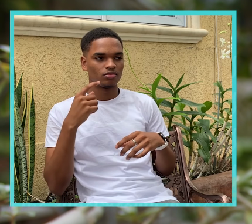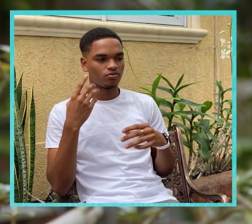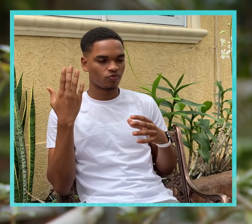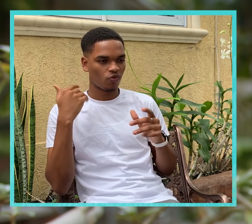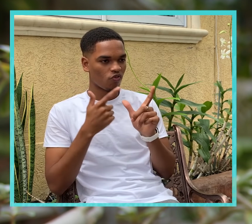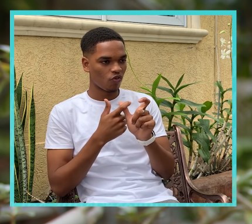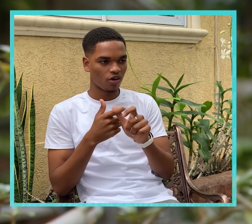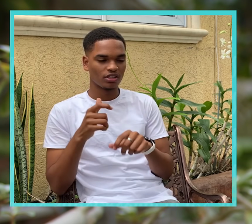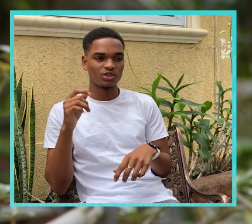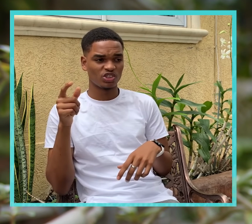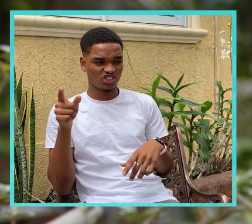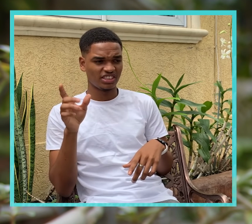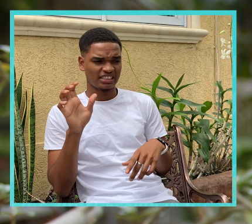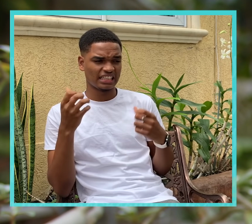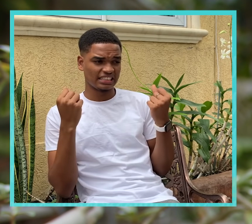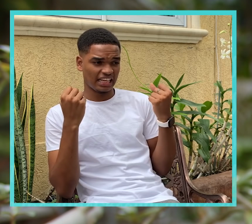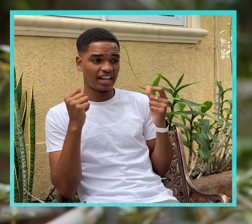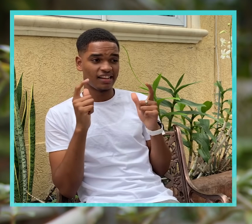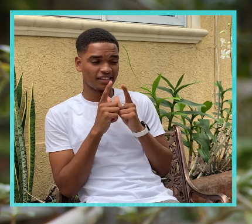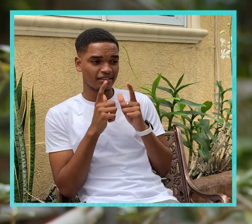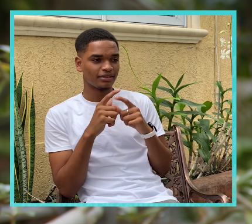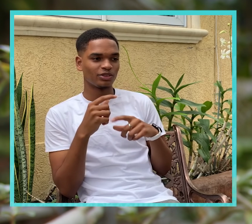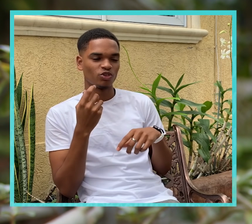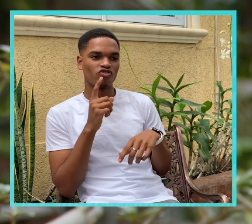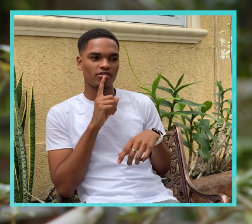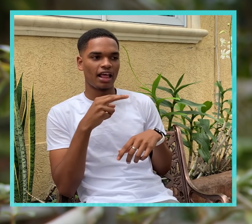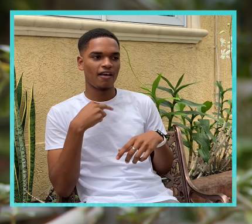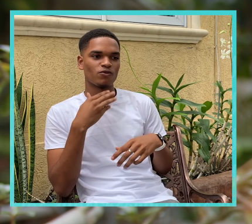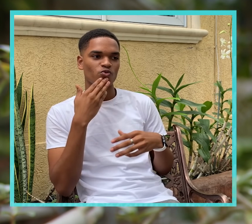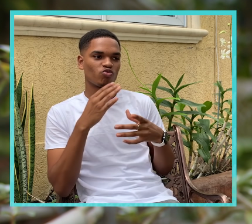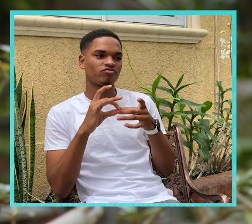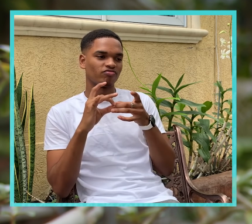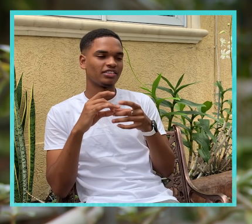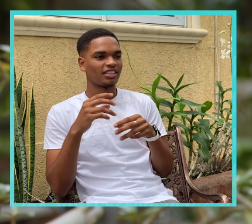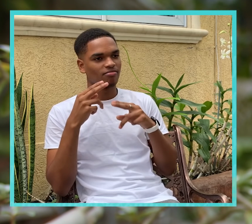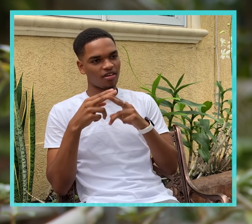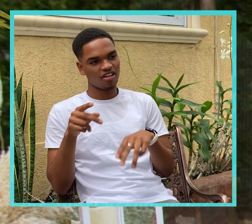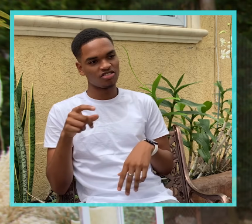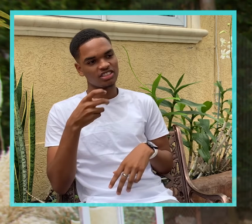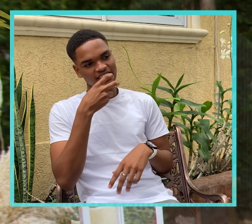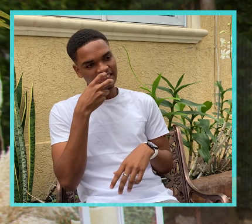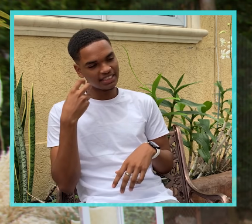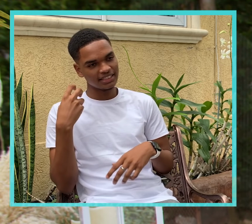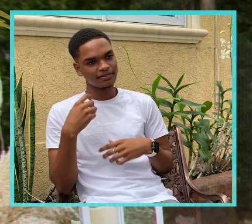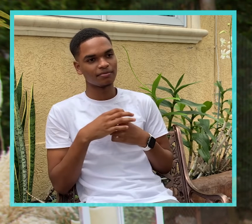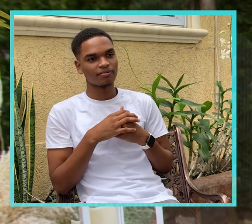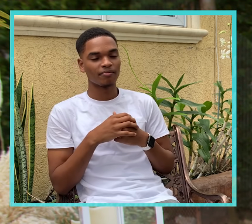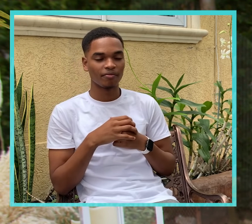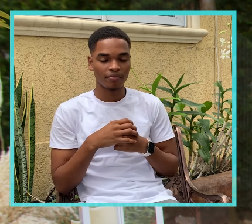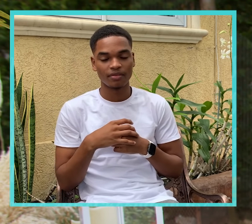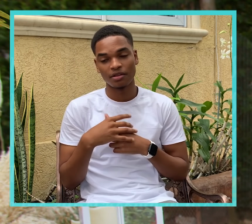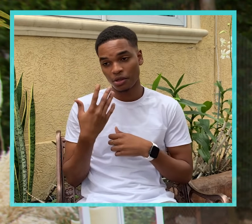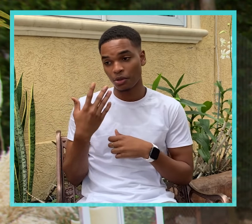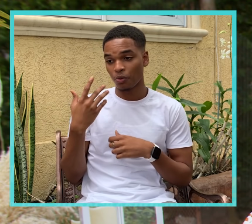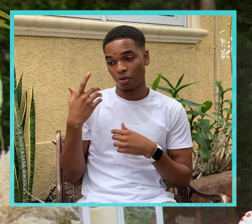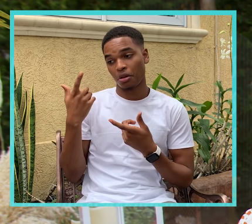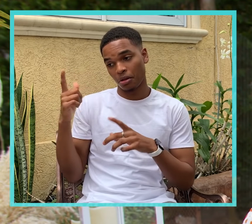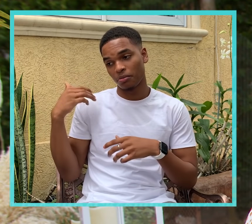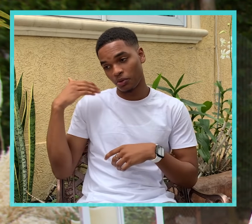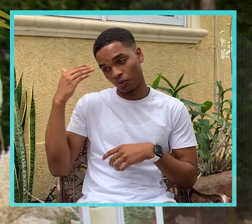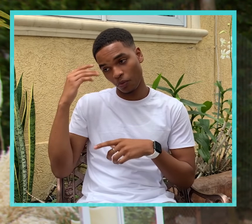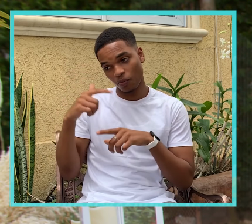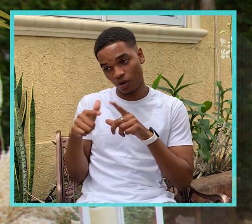had, she kind of can sign a little. Right. So they have a good relationship with her. Amazing. Shelly. Yeah. Amazing. Well, let me know when you come up with it. Because, you know,